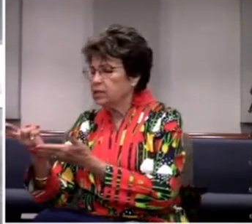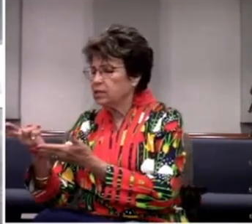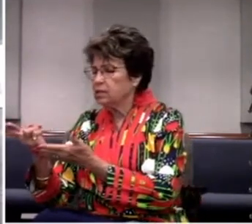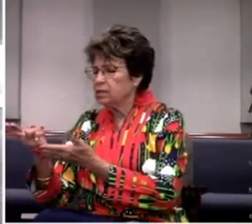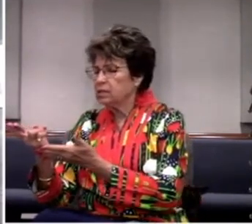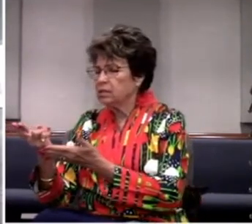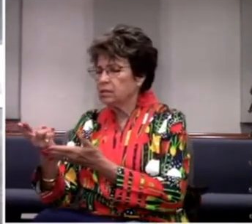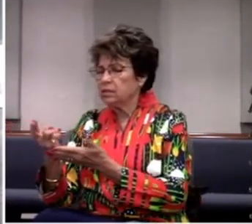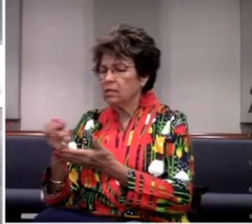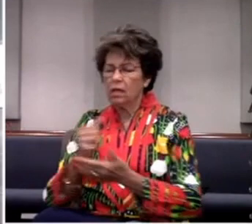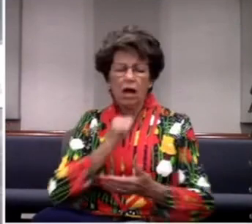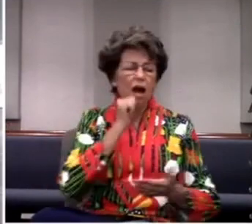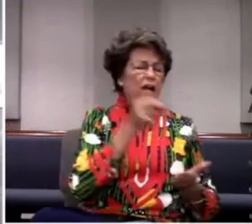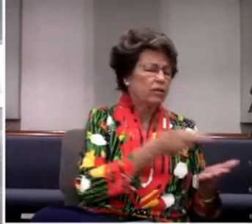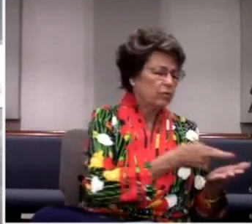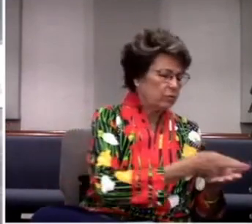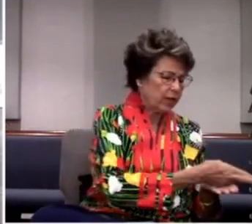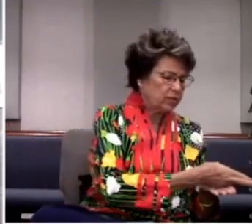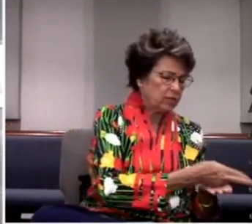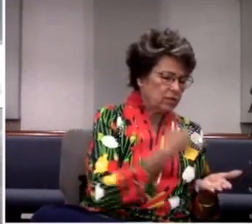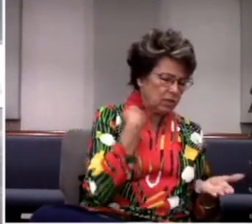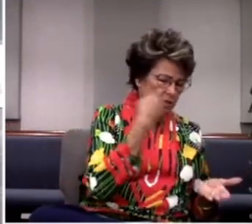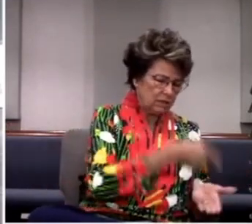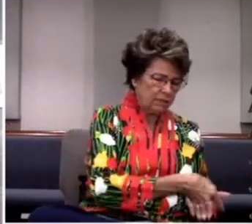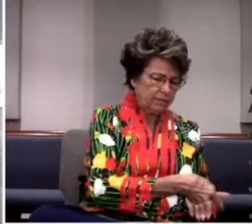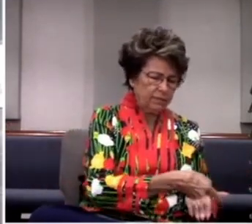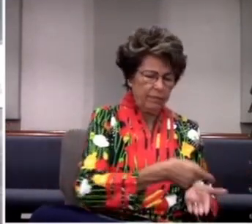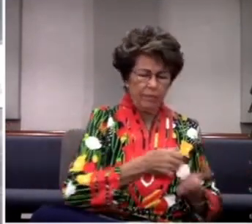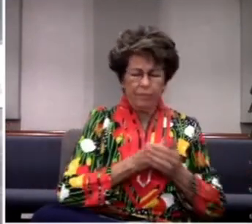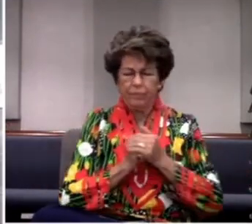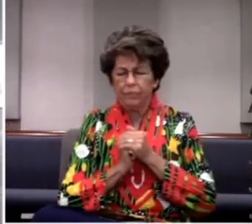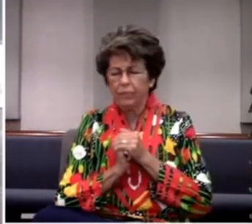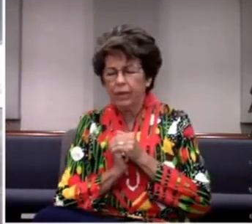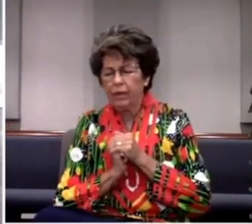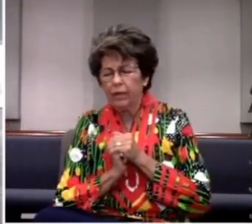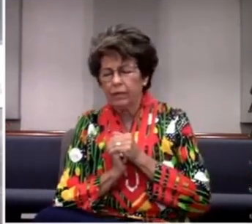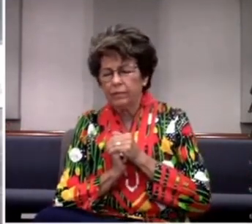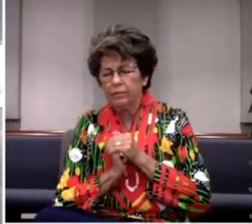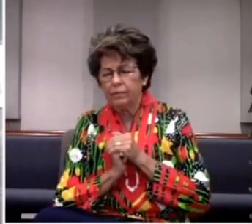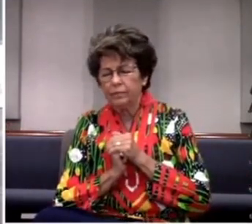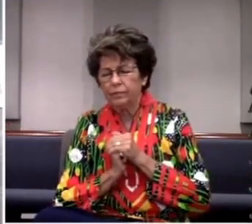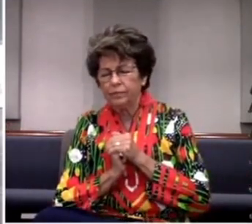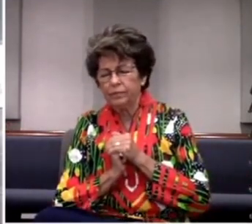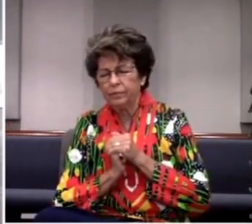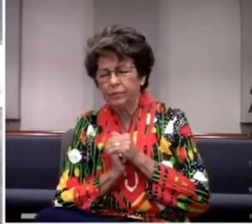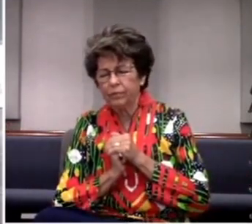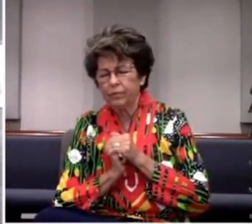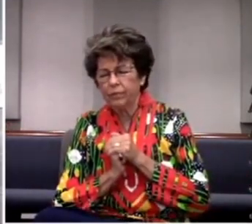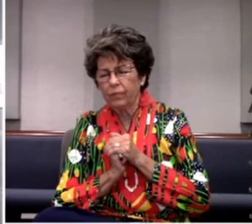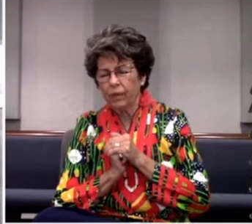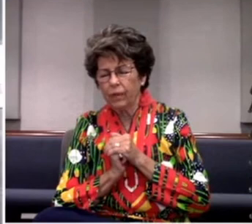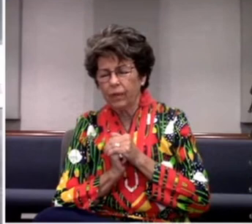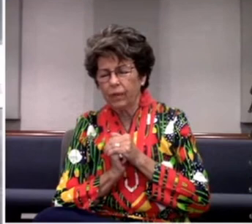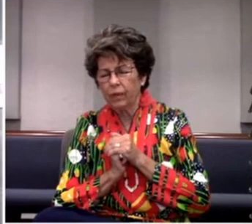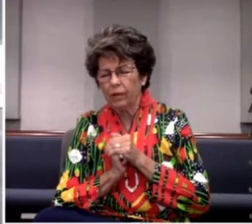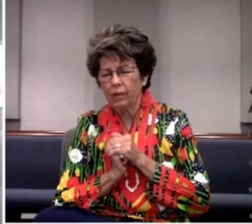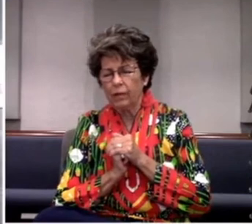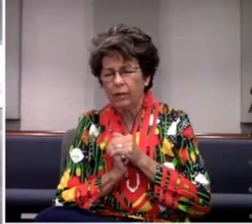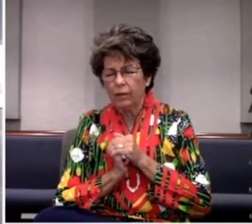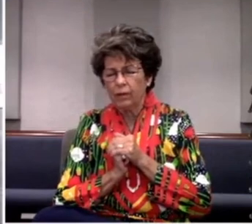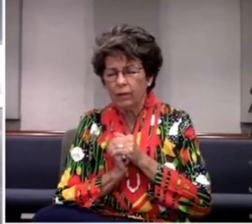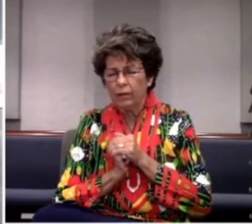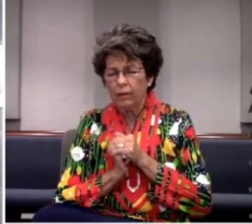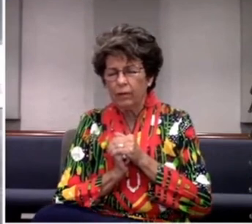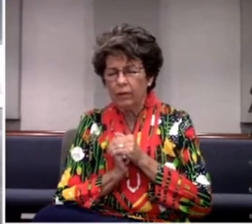for unrighteousness. And that our allegiance and our loyalty would be to the true and living God. And we would understand how the world got messed up.